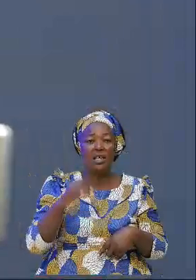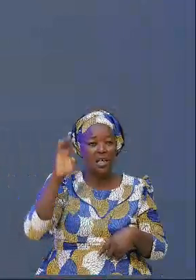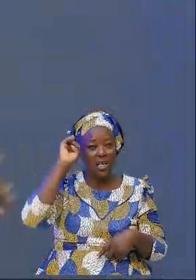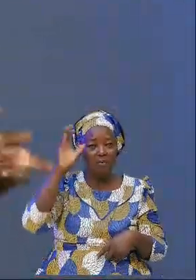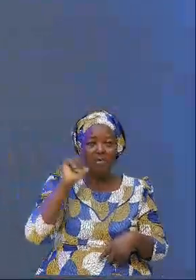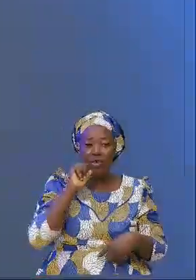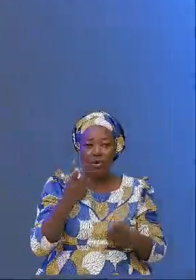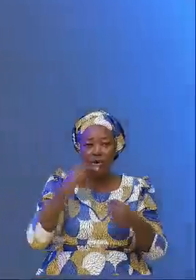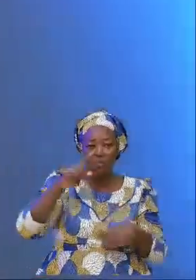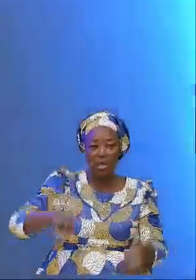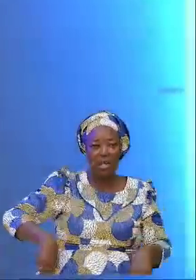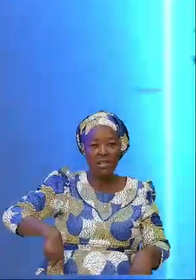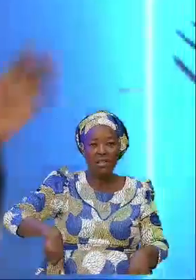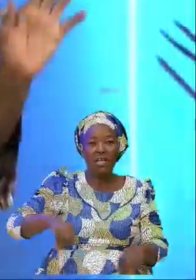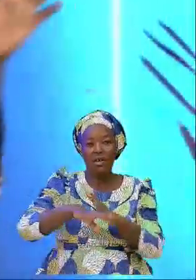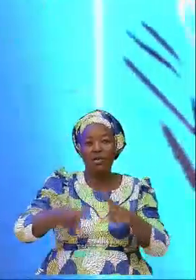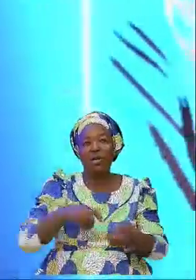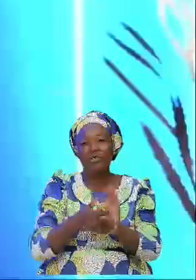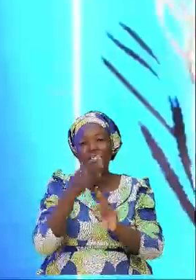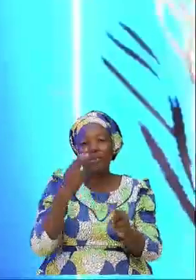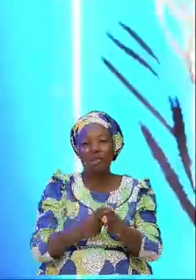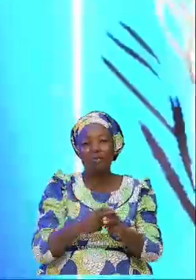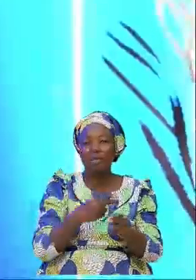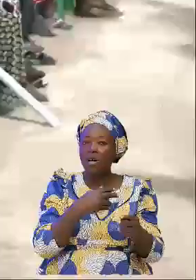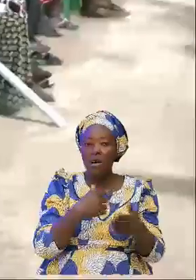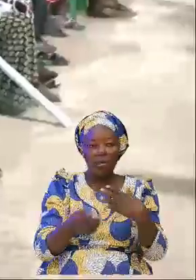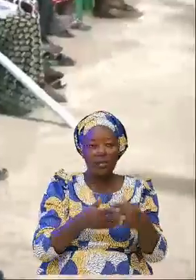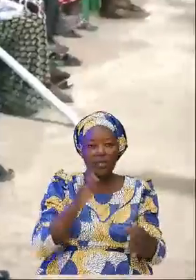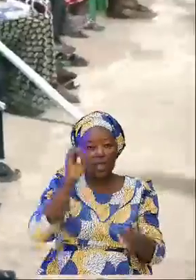life tonight, he will not come late.